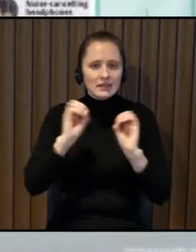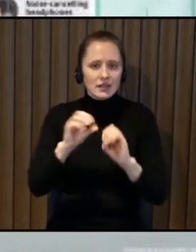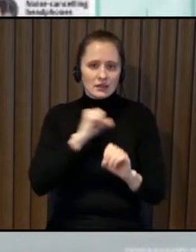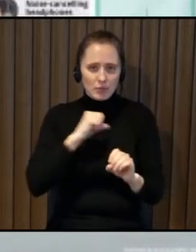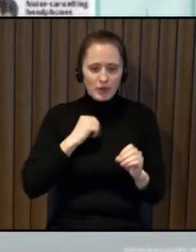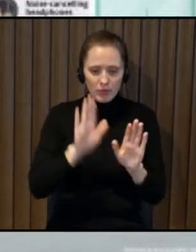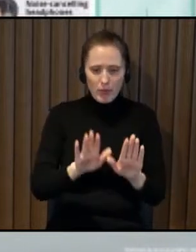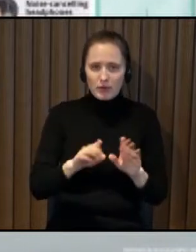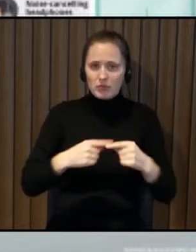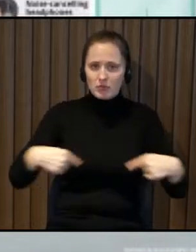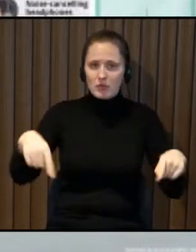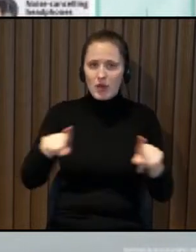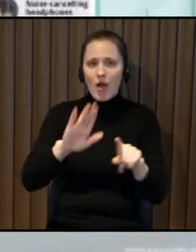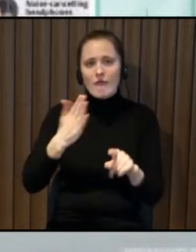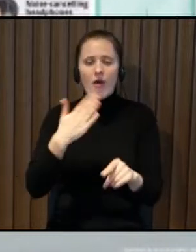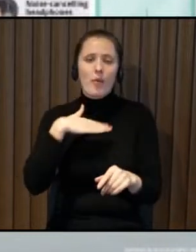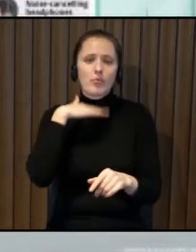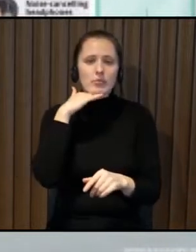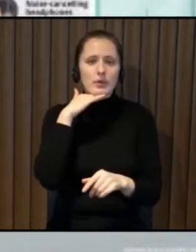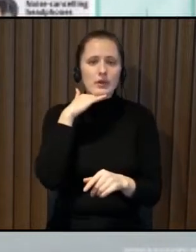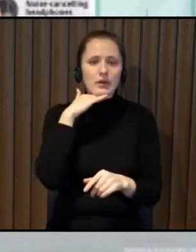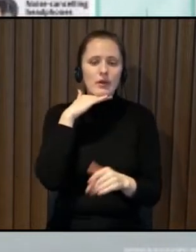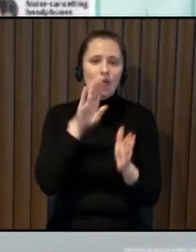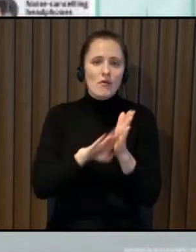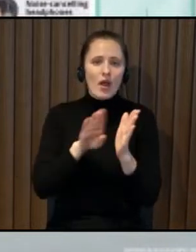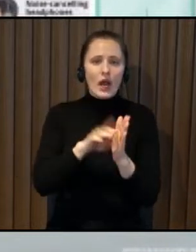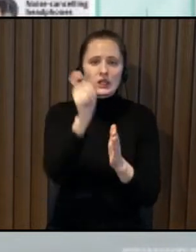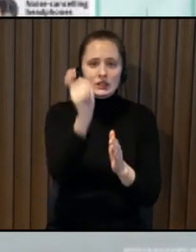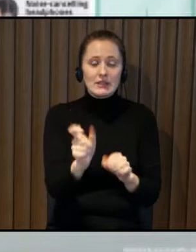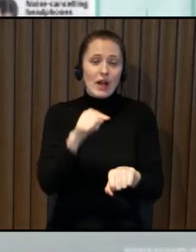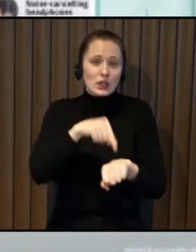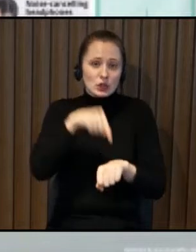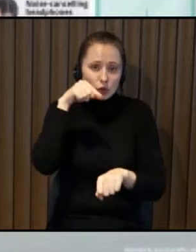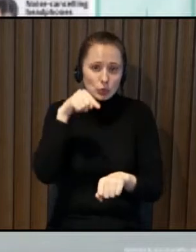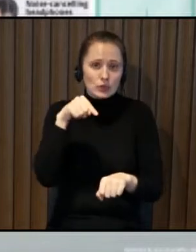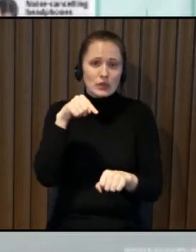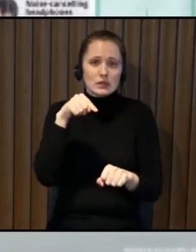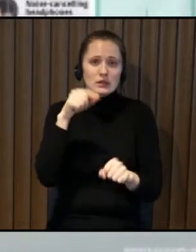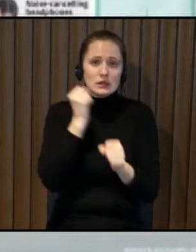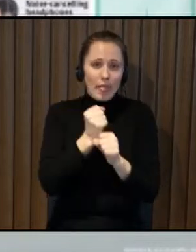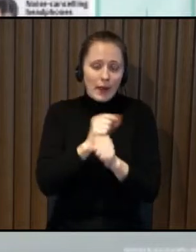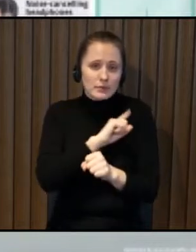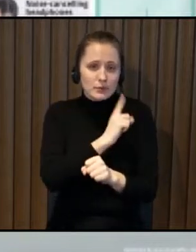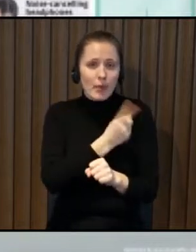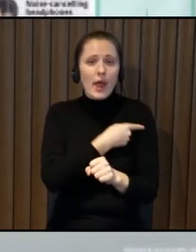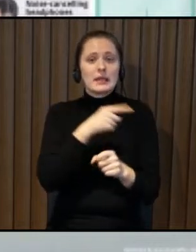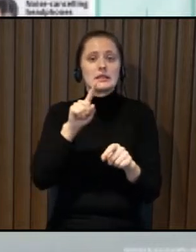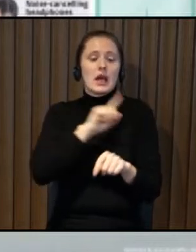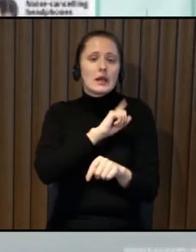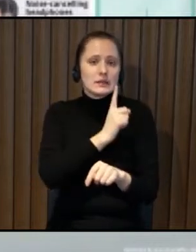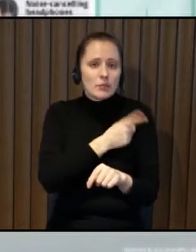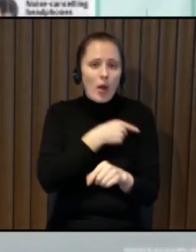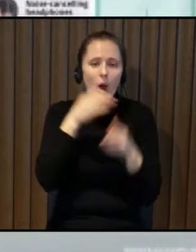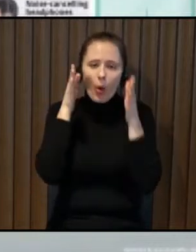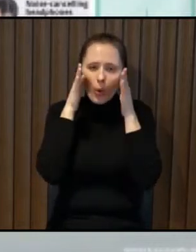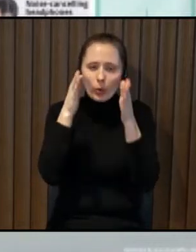step is, what is this room telling about itself? And is it enough that the person feels